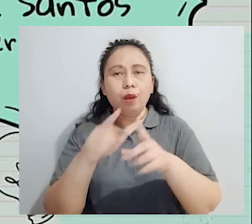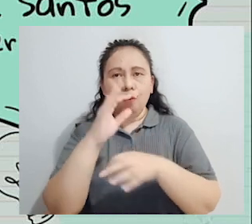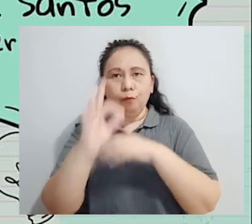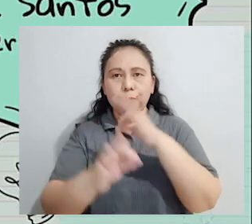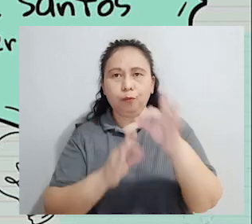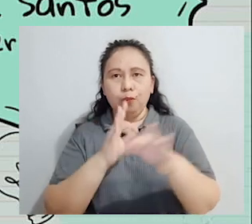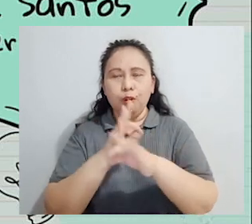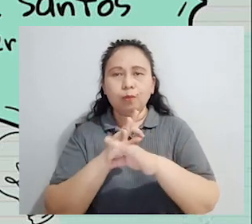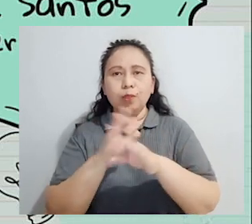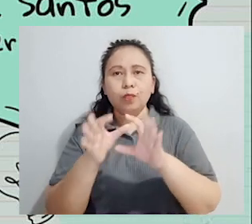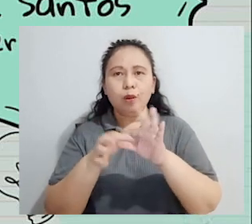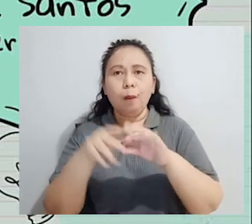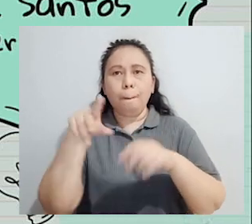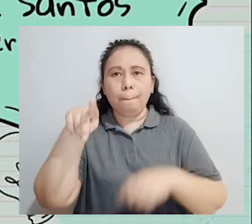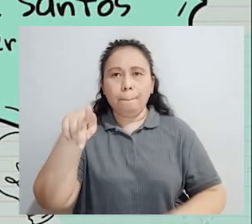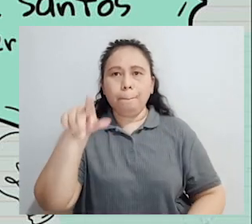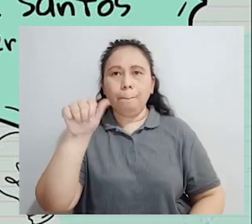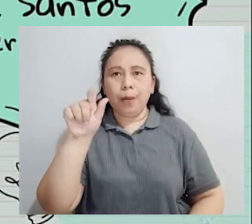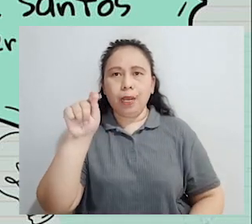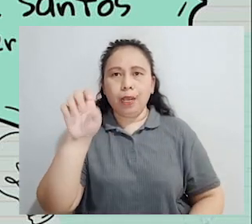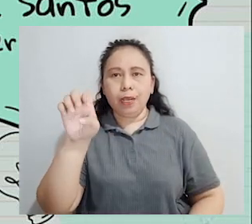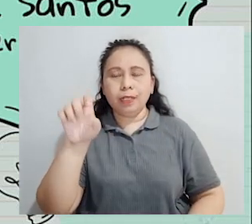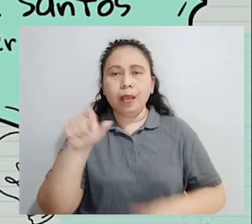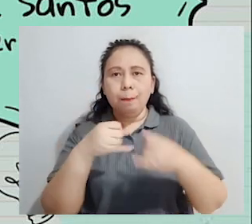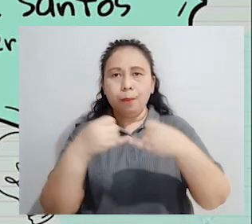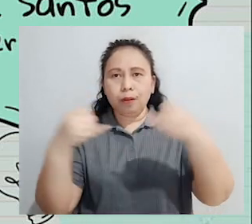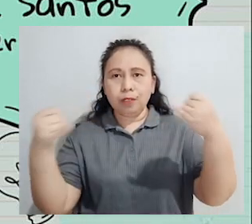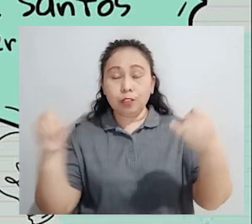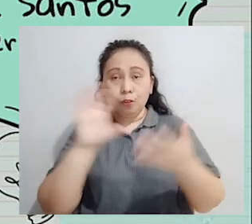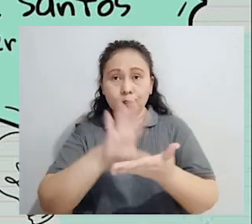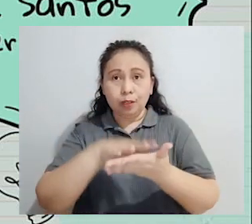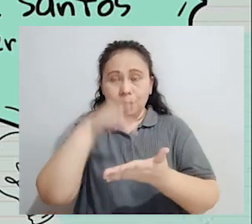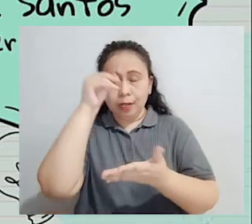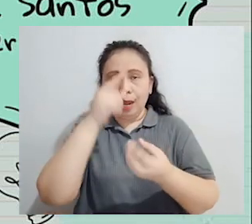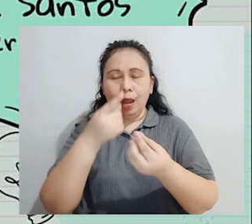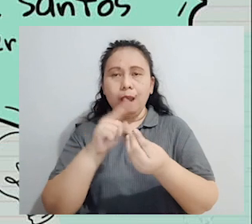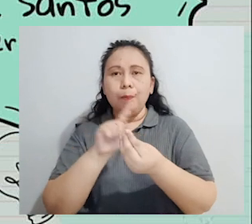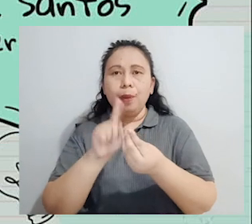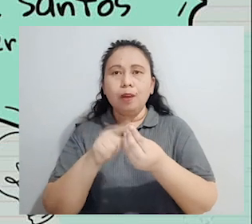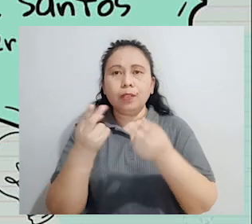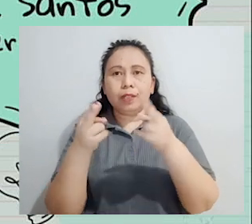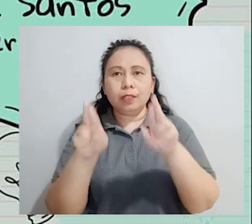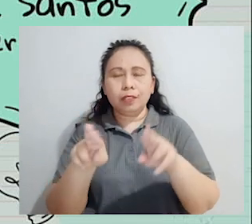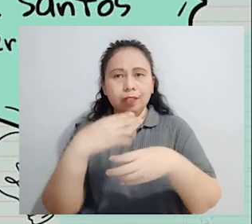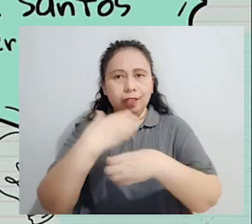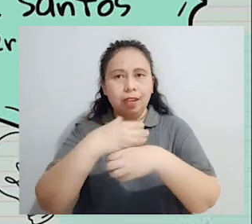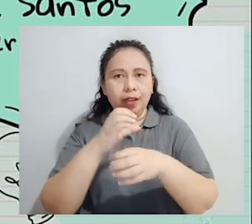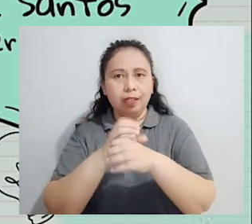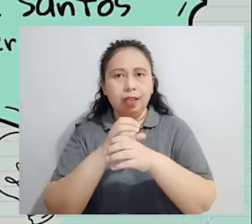boundaries. You also learned about the remarkable results created by these